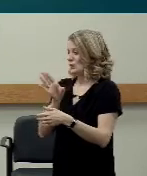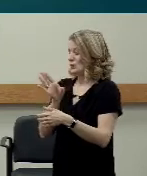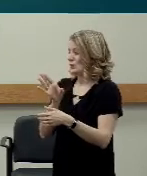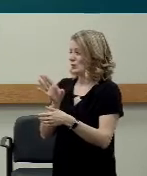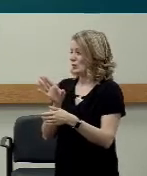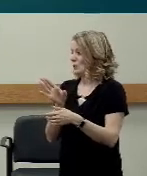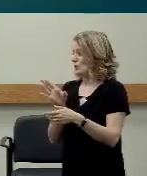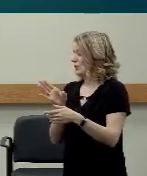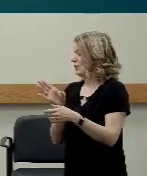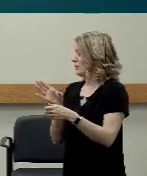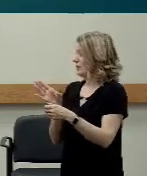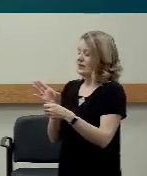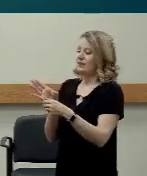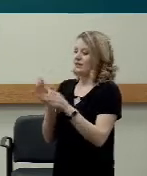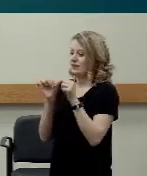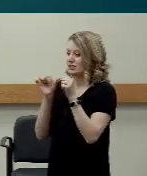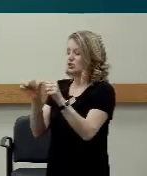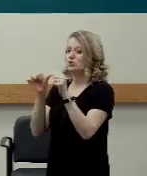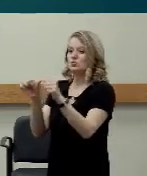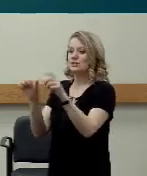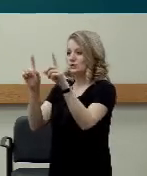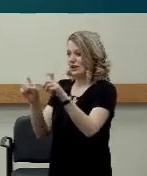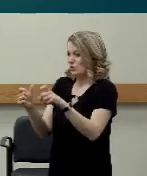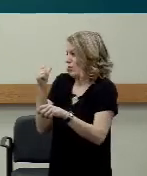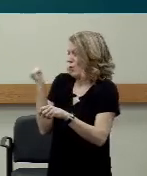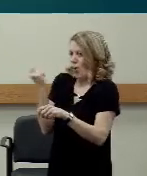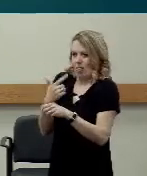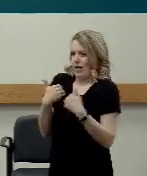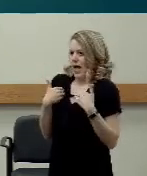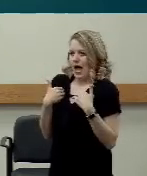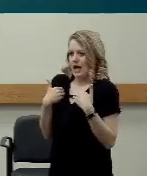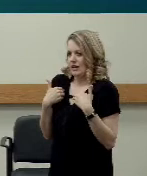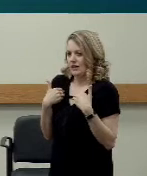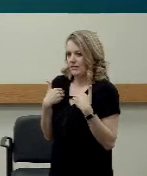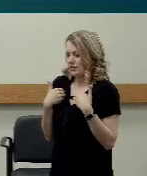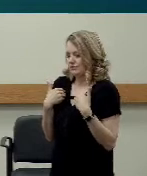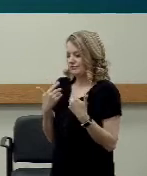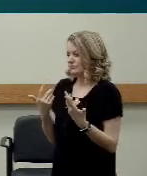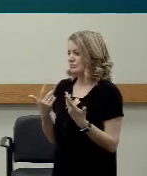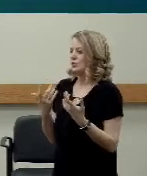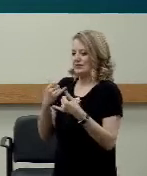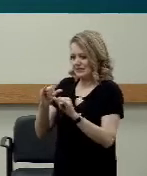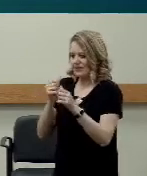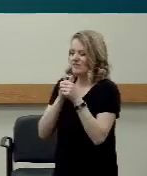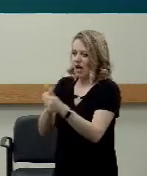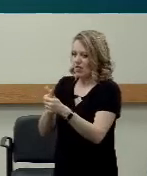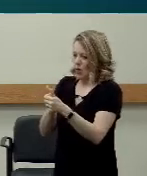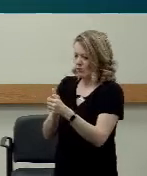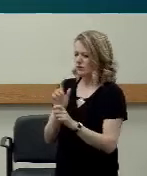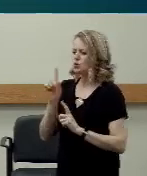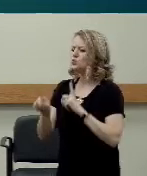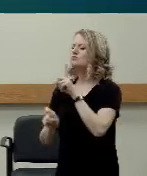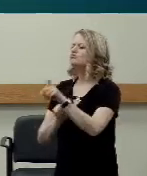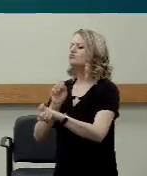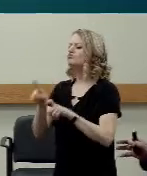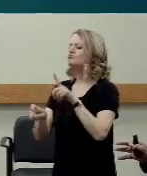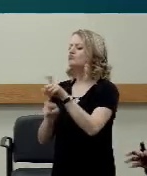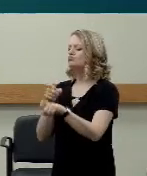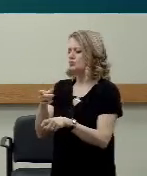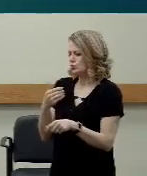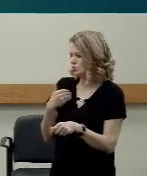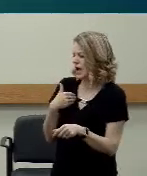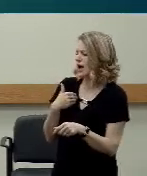test. We are going to continue to fall into this medical screening process, and those who